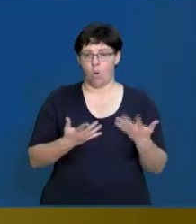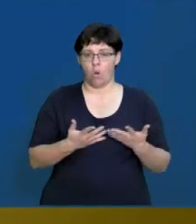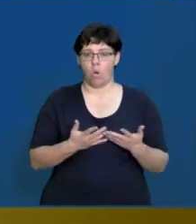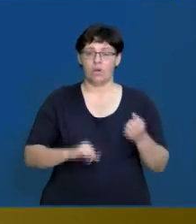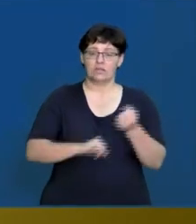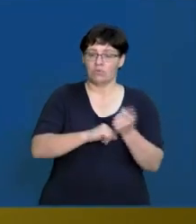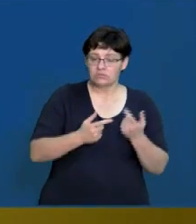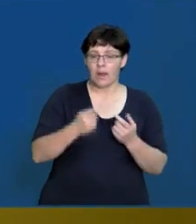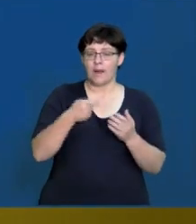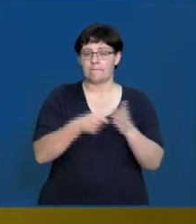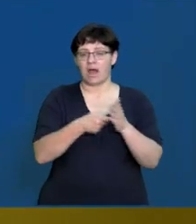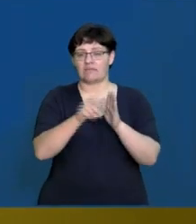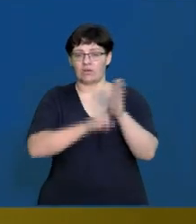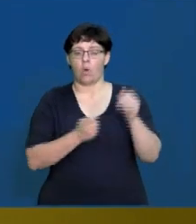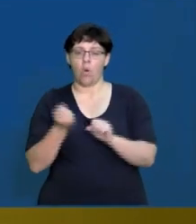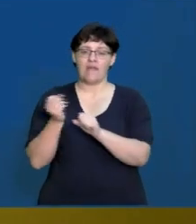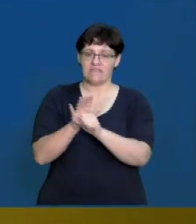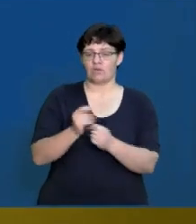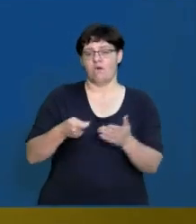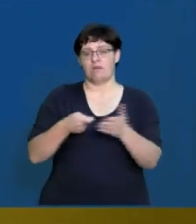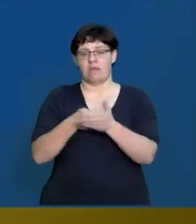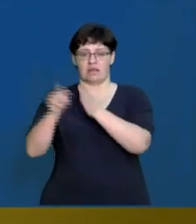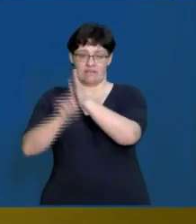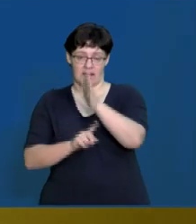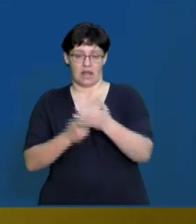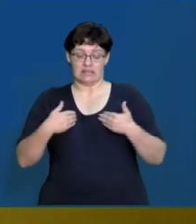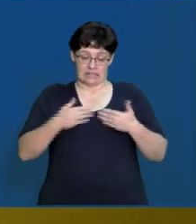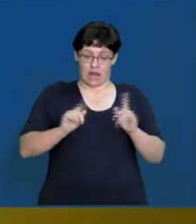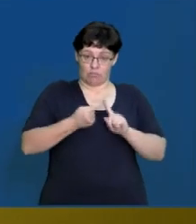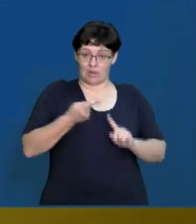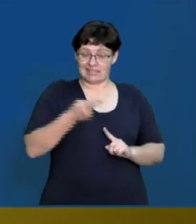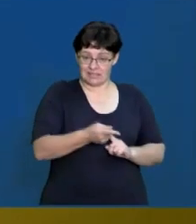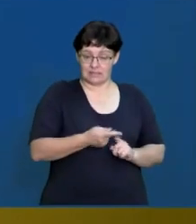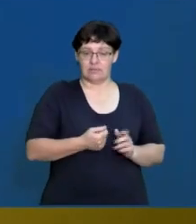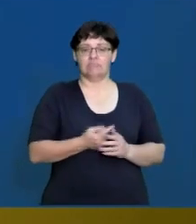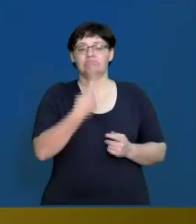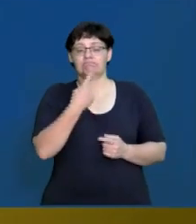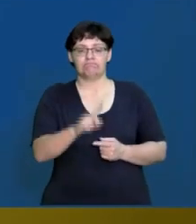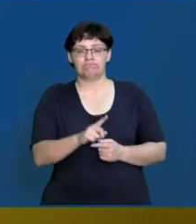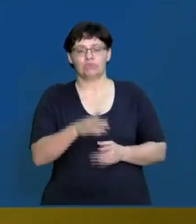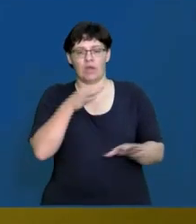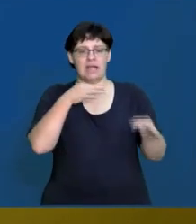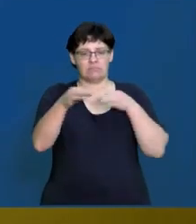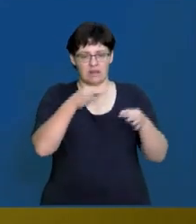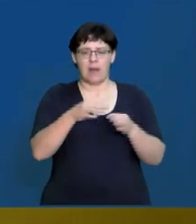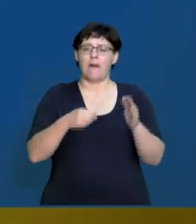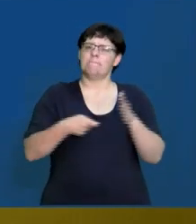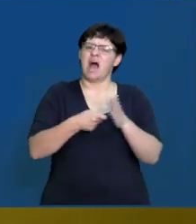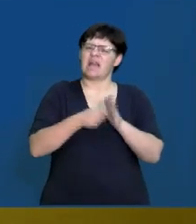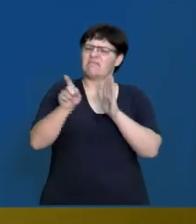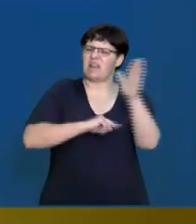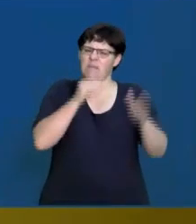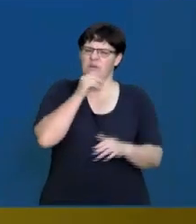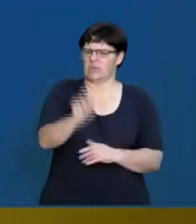it's the consequences of market failure or the effects of market failure. A good starting point for that particular essay would be to define what market